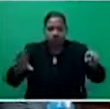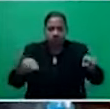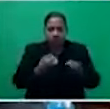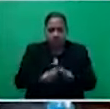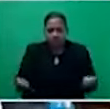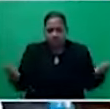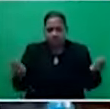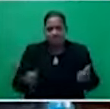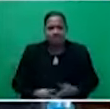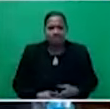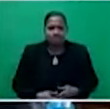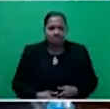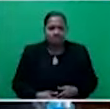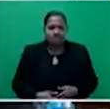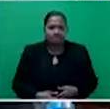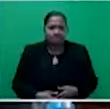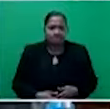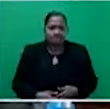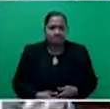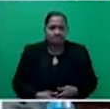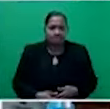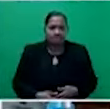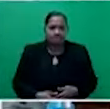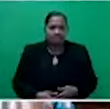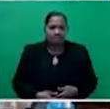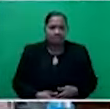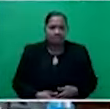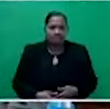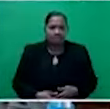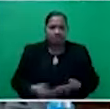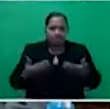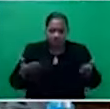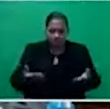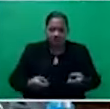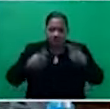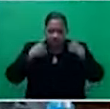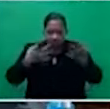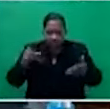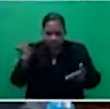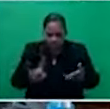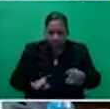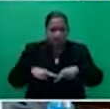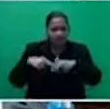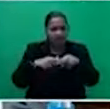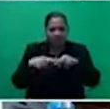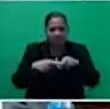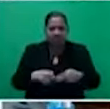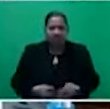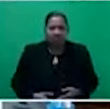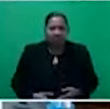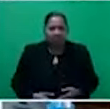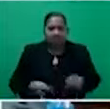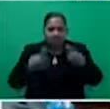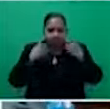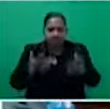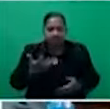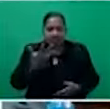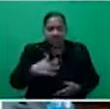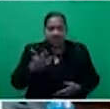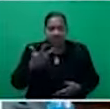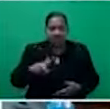sir, was ingrained very deeply, and it resonates in today's Fiji also. It resonates in the justification of 87 coup.